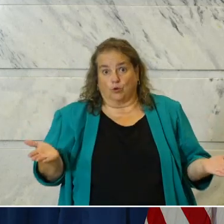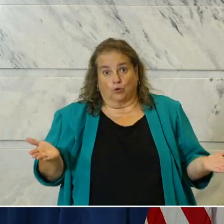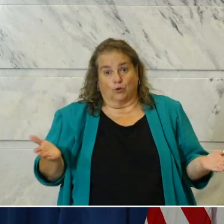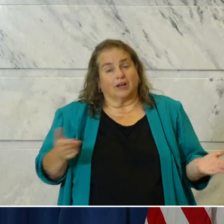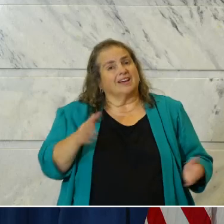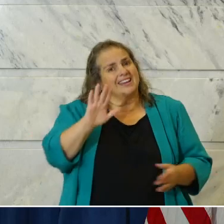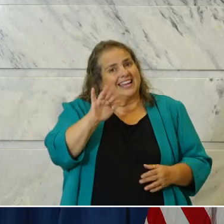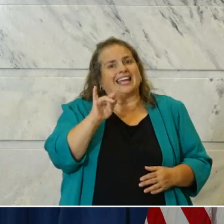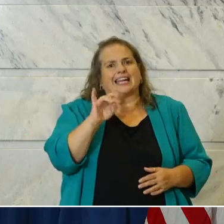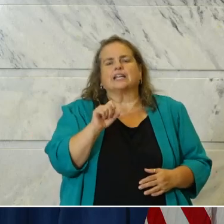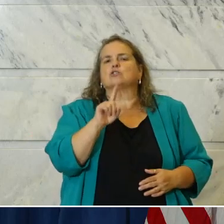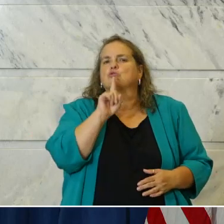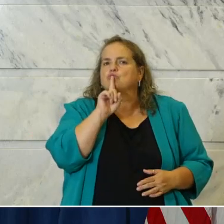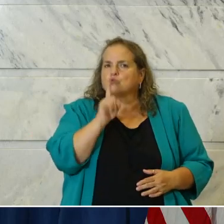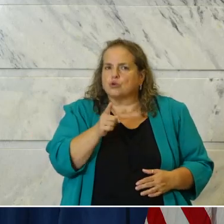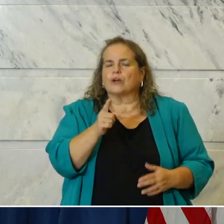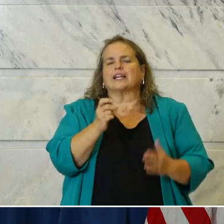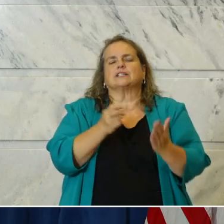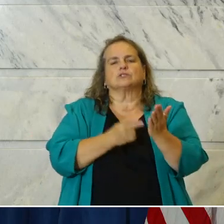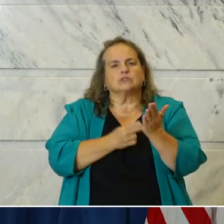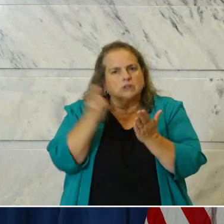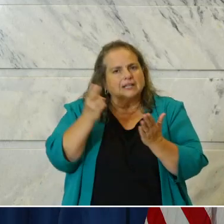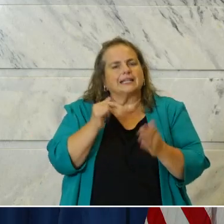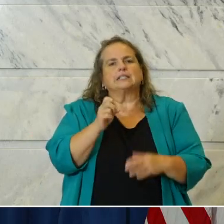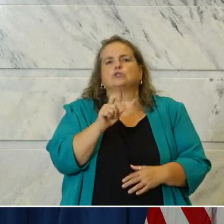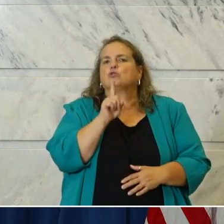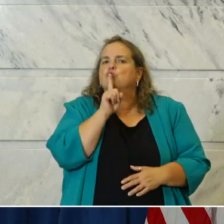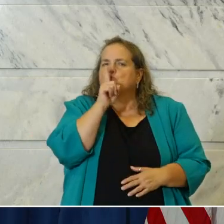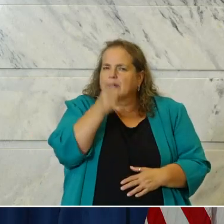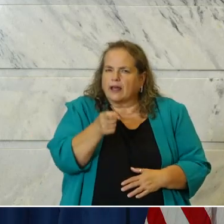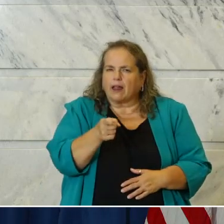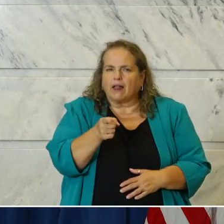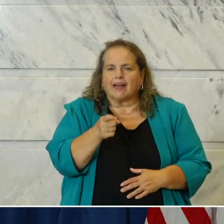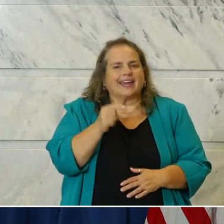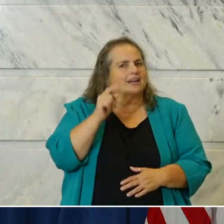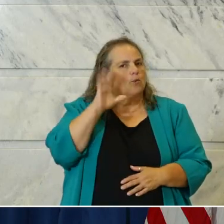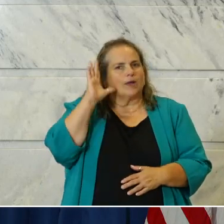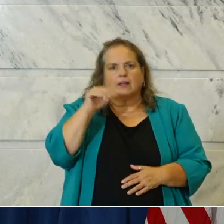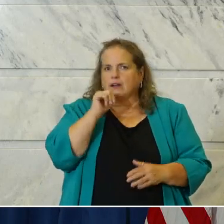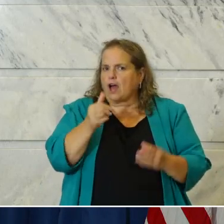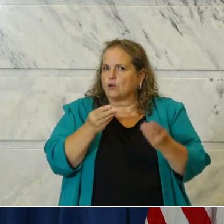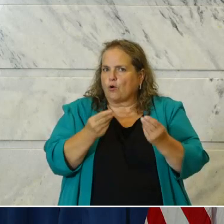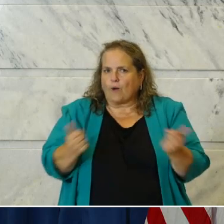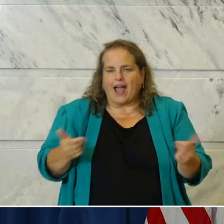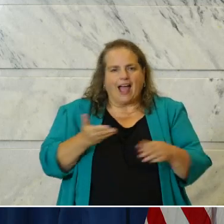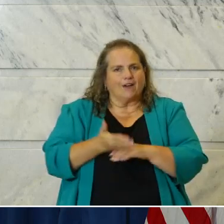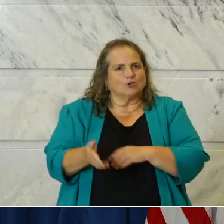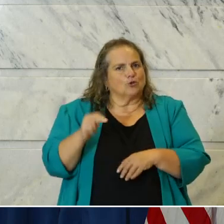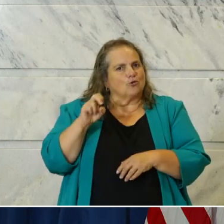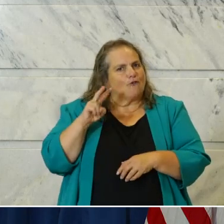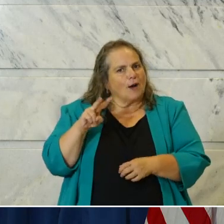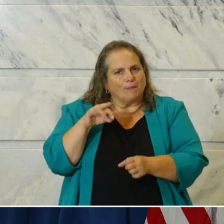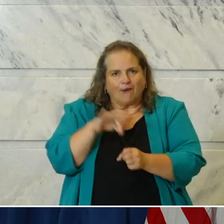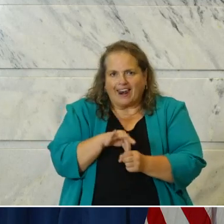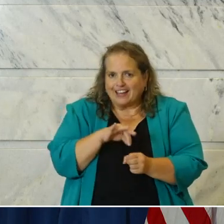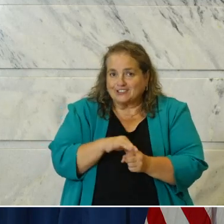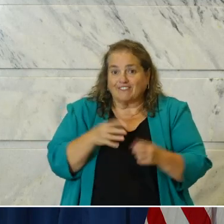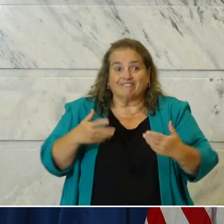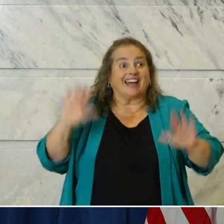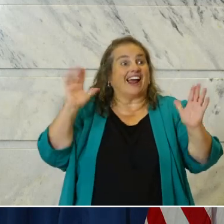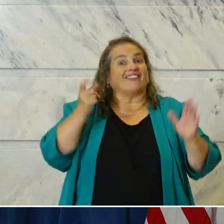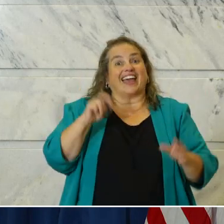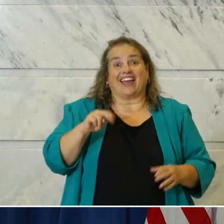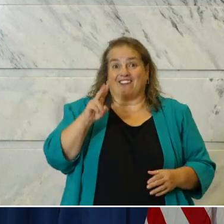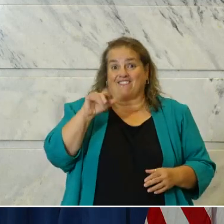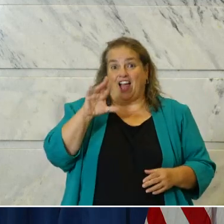you just can't listen to them. It's not going away after an election. It's not related to an election at